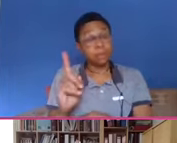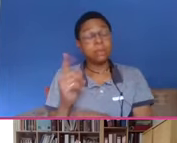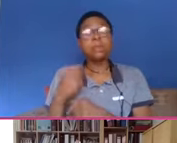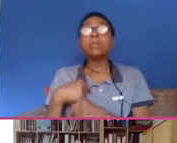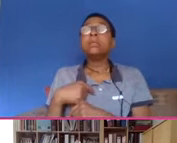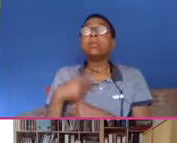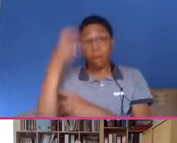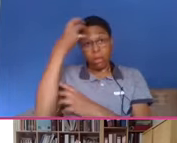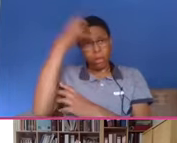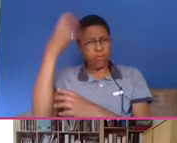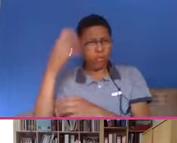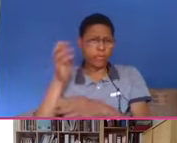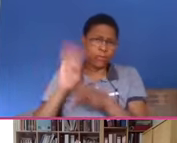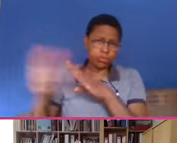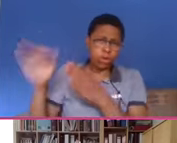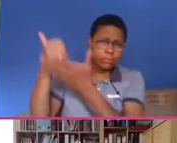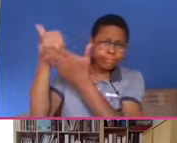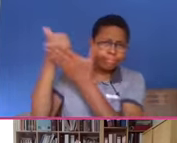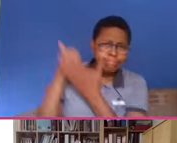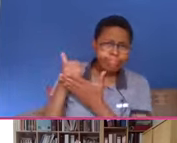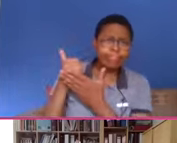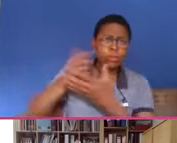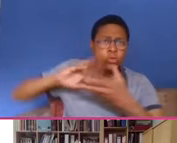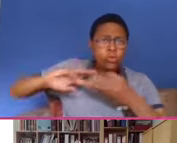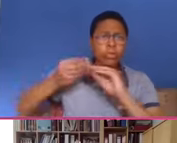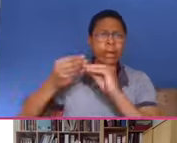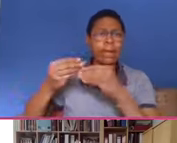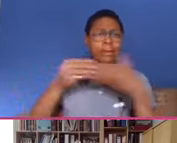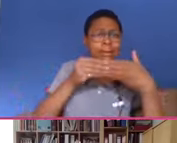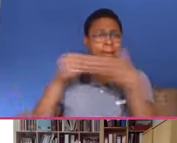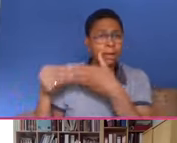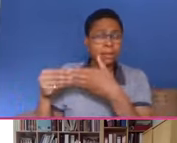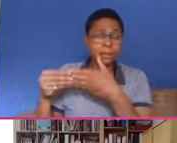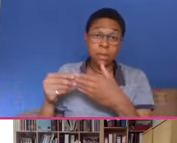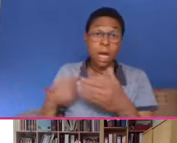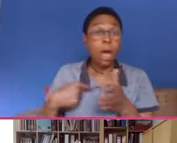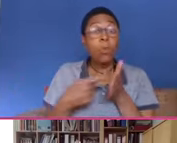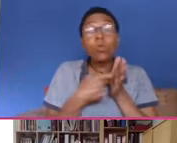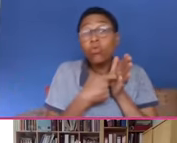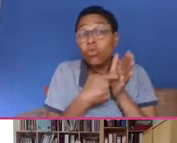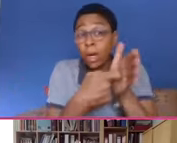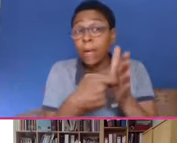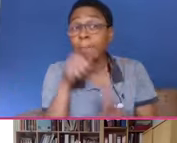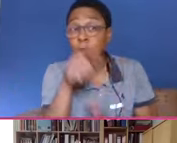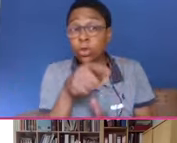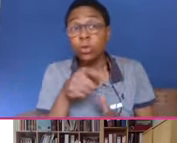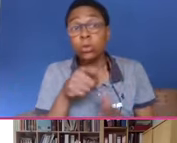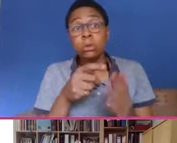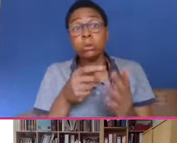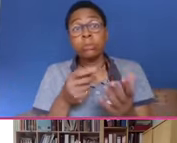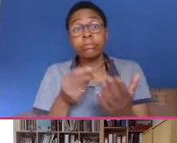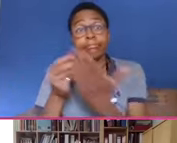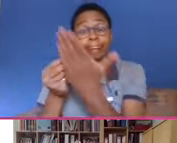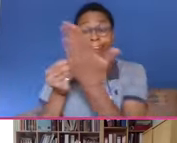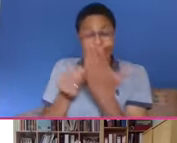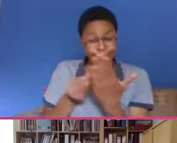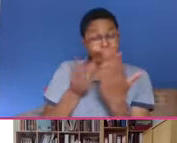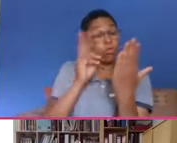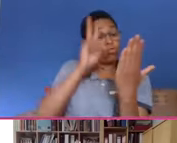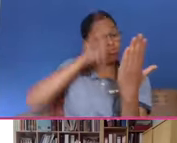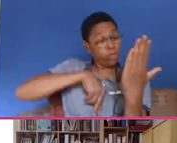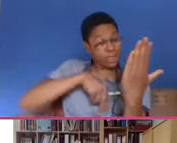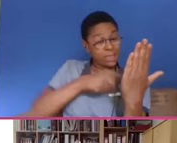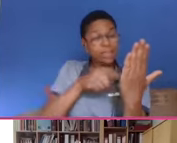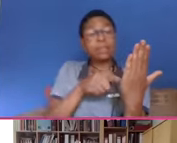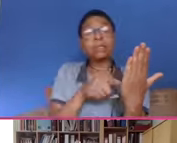guidance together. And I strongly recommend that you read the government guidance on this and where we're up to at the